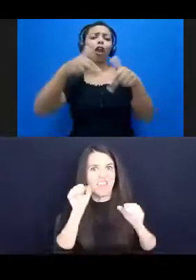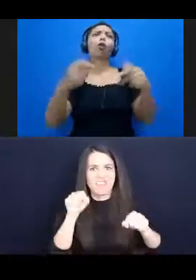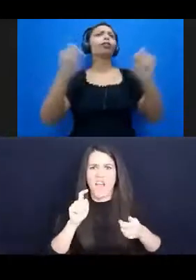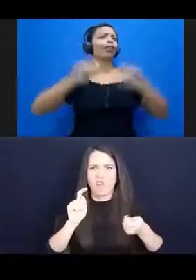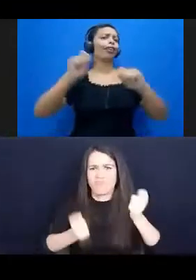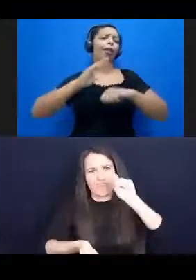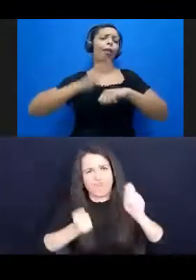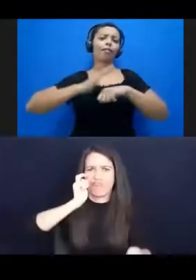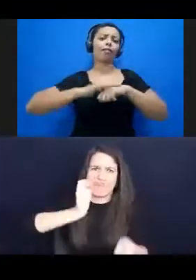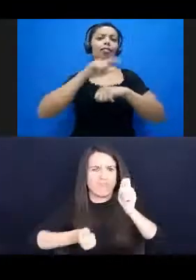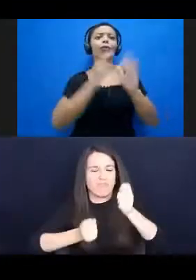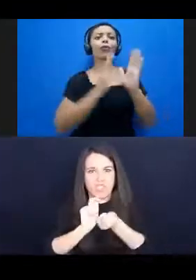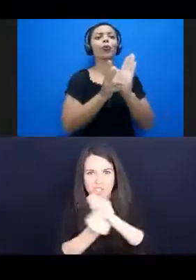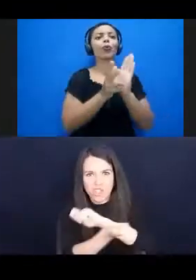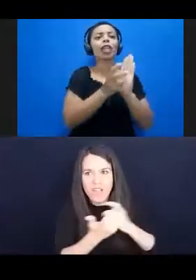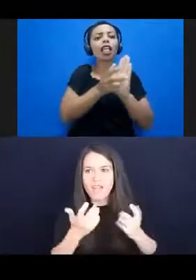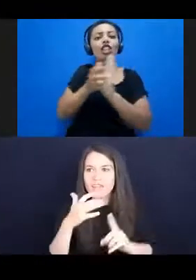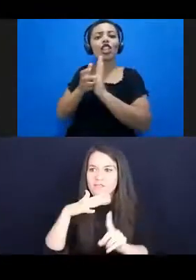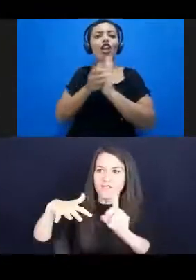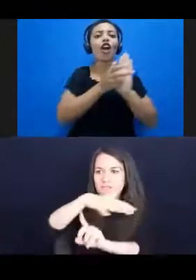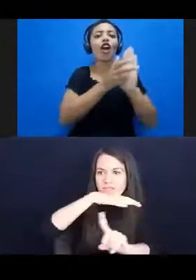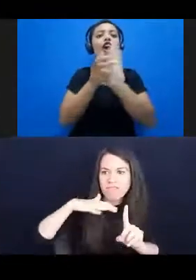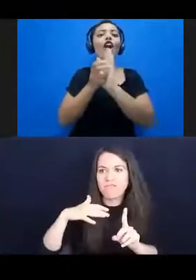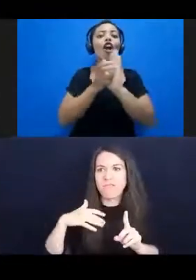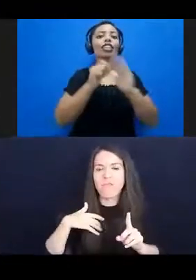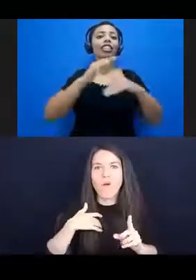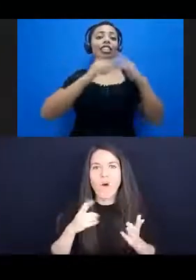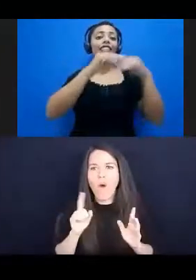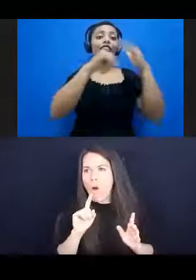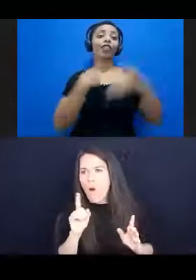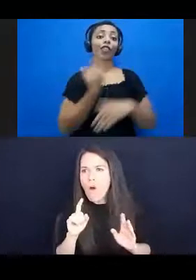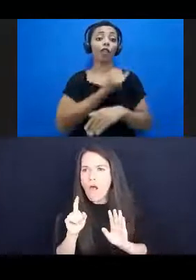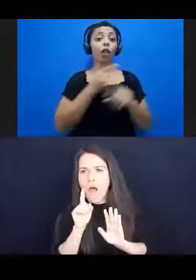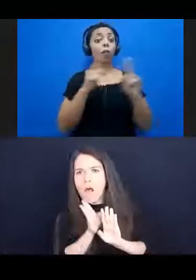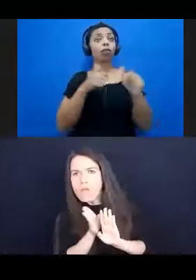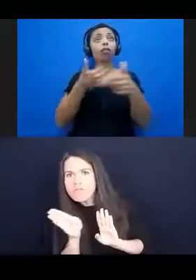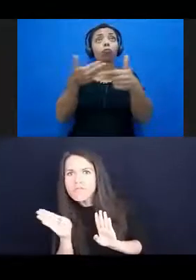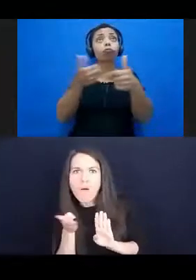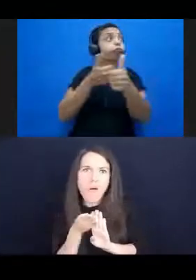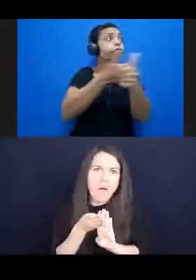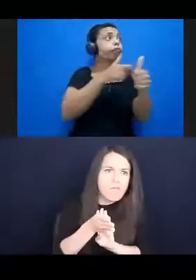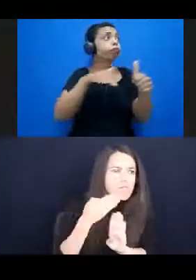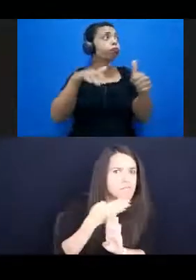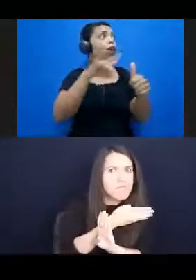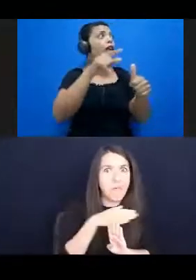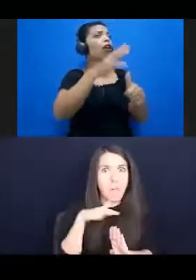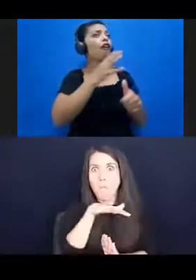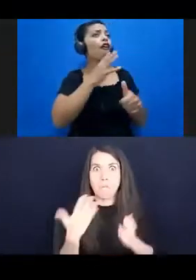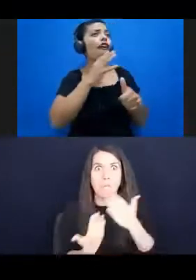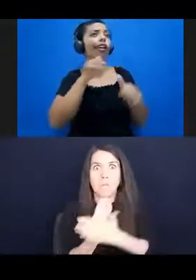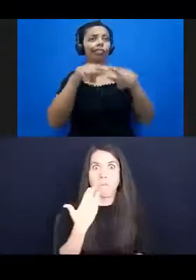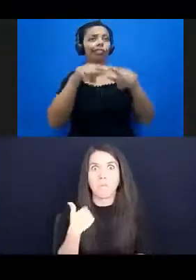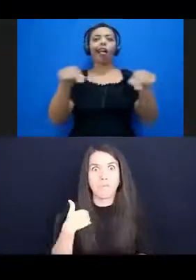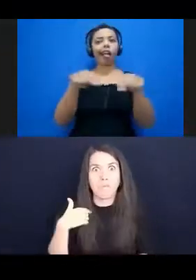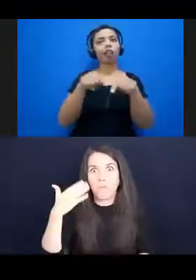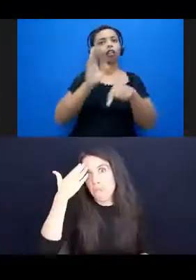sensors that we have. So navigating an environment, working your way around an unfamiliar area and getting information